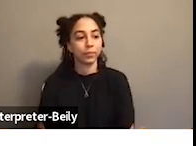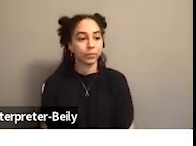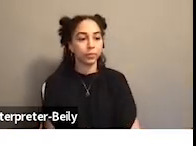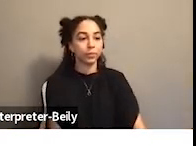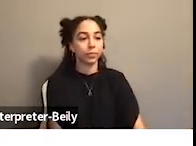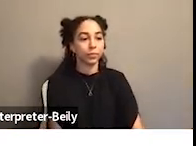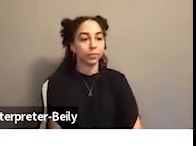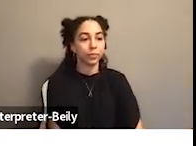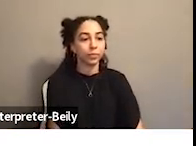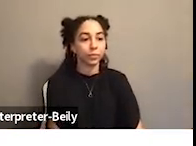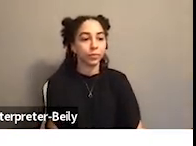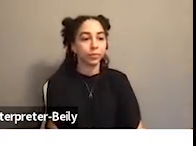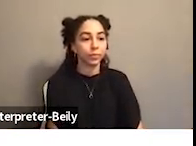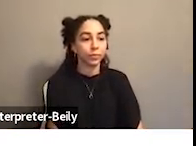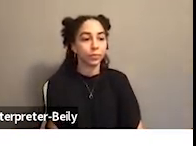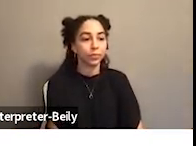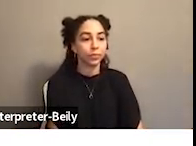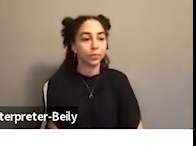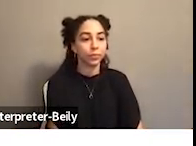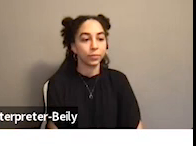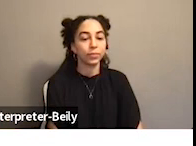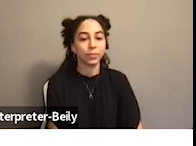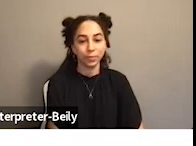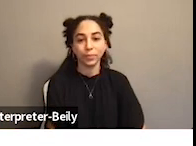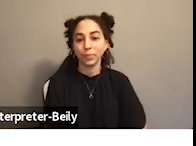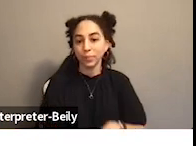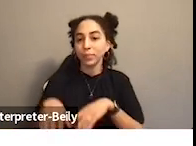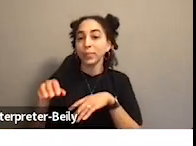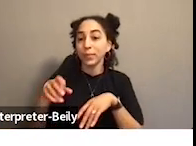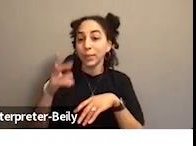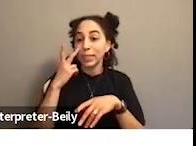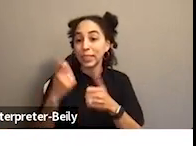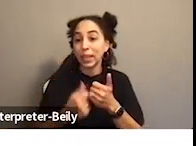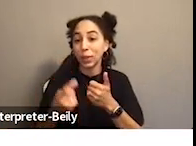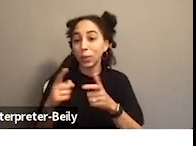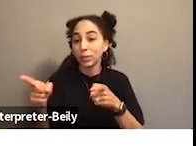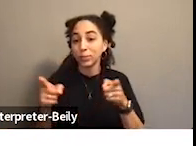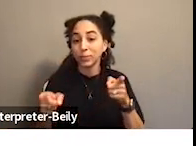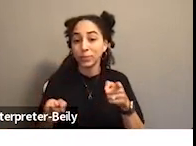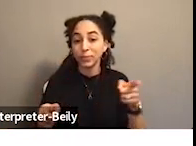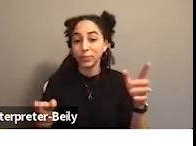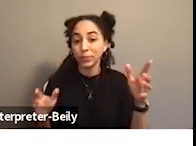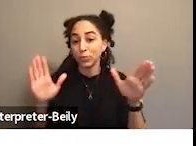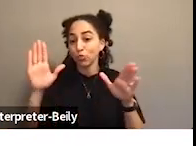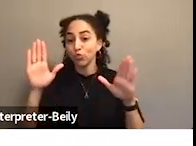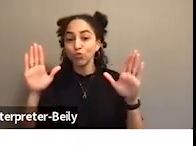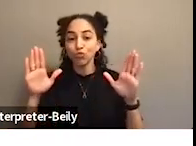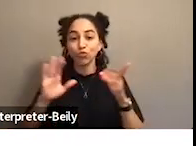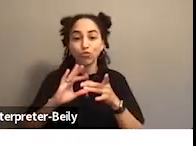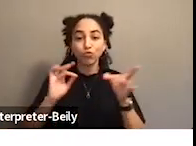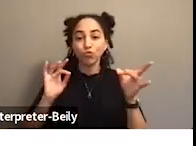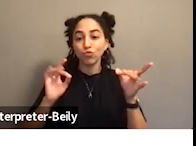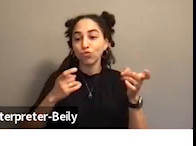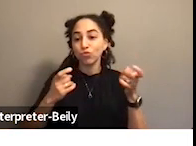I'm going to depend on my second pair of eyes. Mr. Ferguson, do you see anybody has a question?